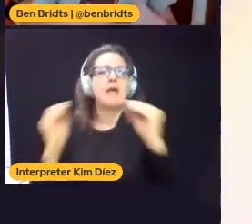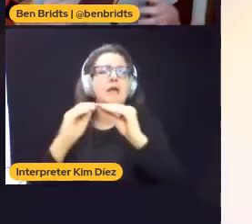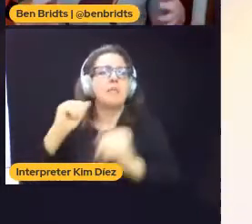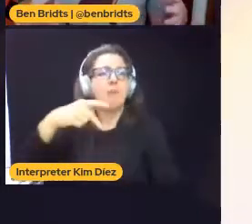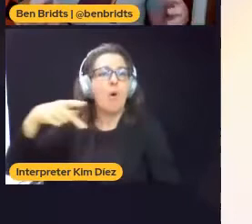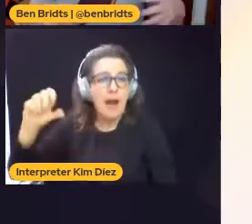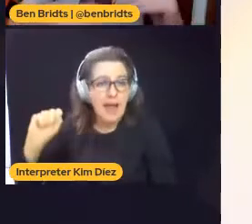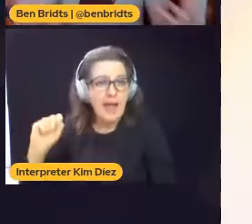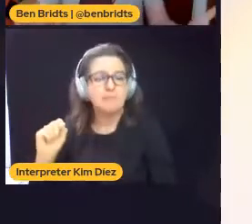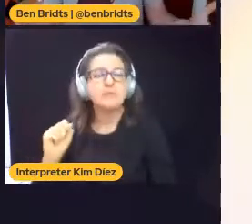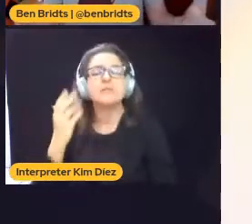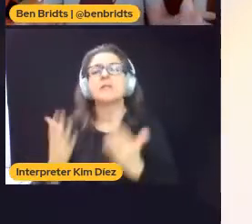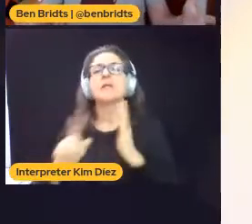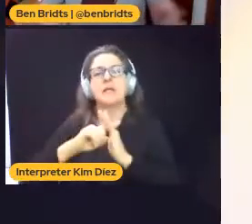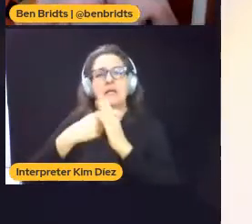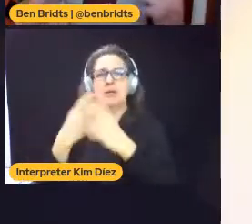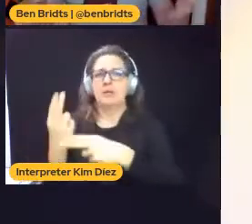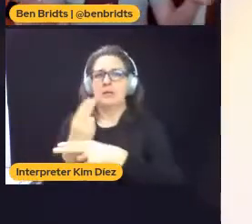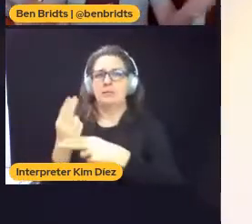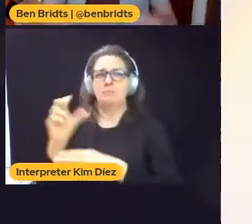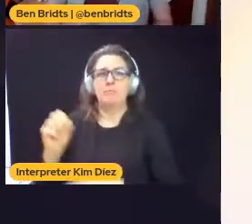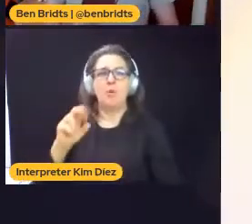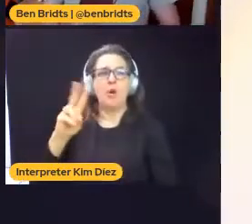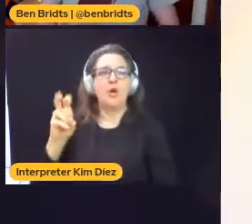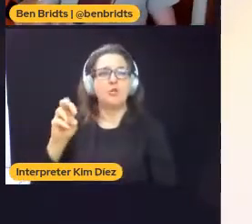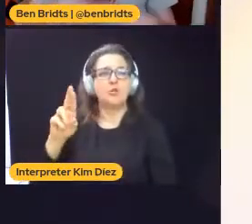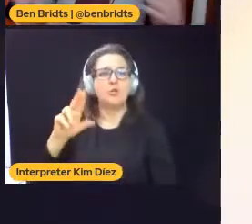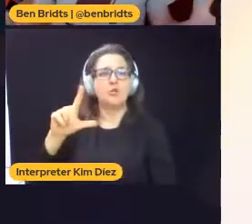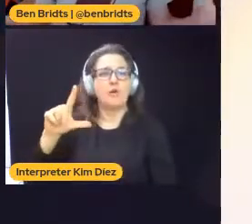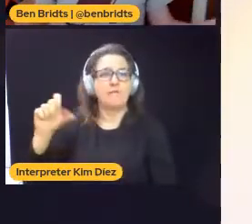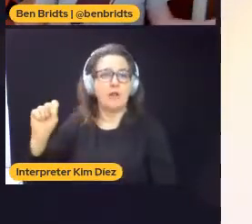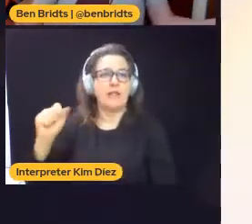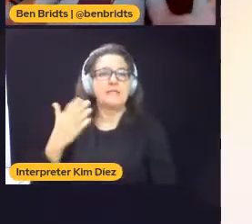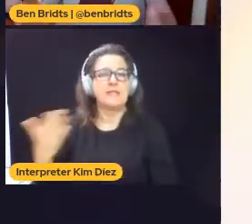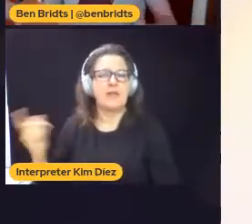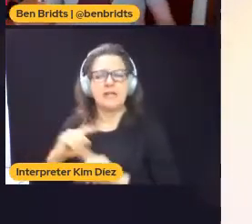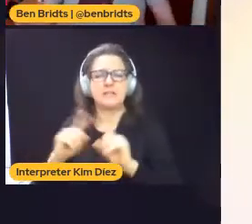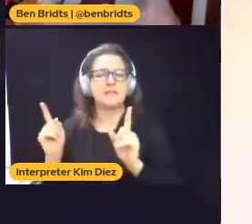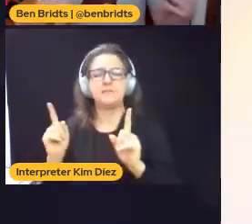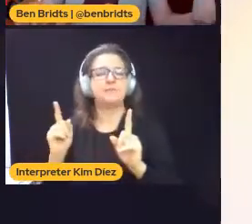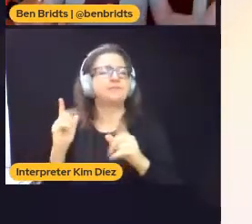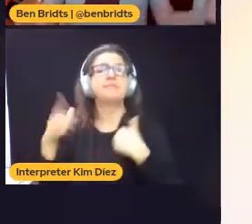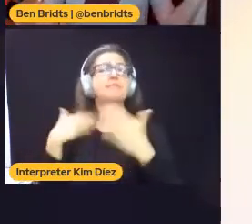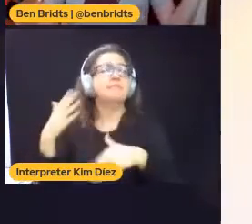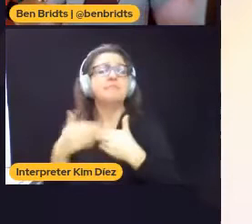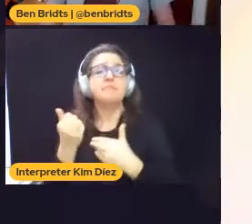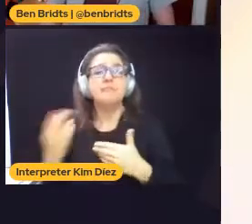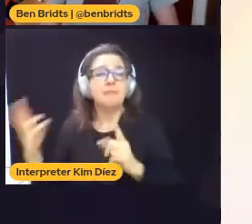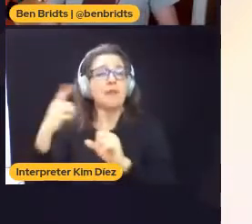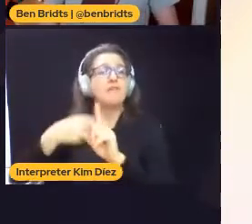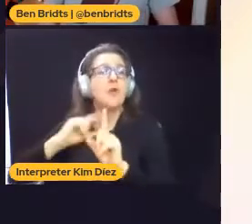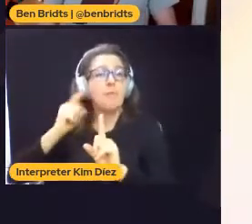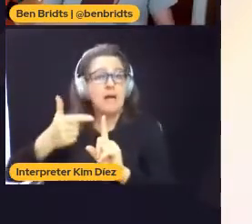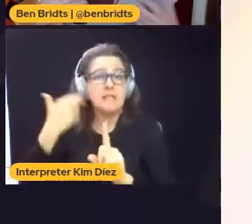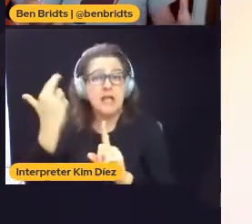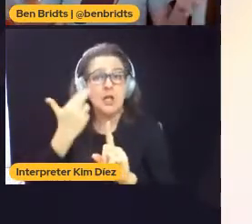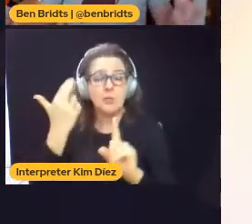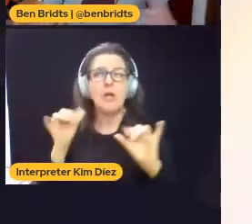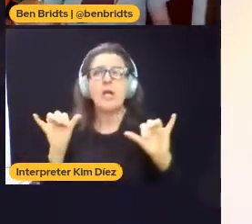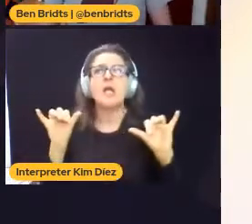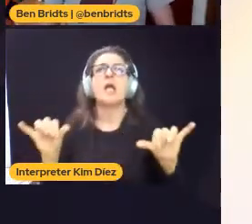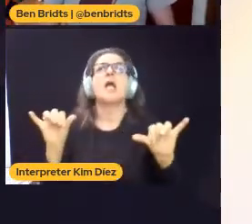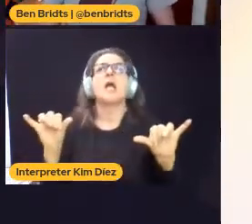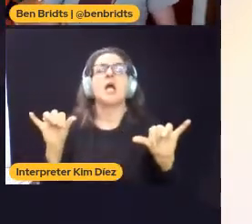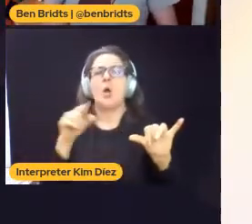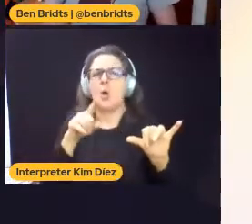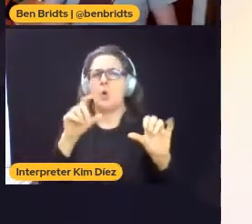using more serverless things. But at some point, a few months later, we actually realized, oh, actually we can improve this